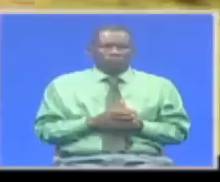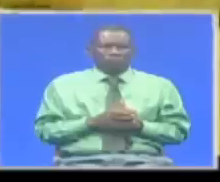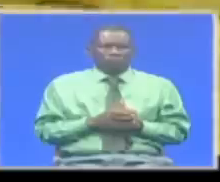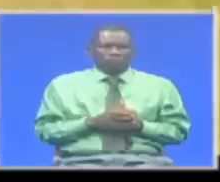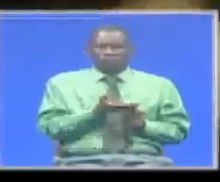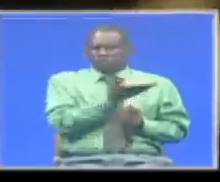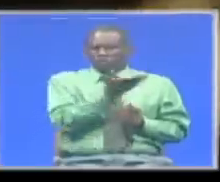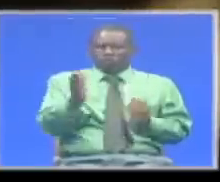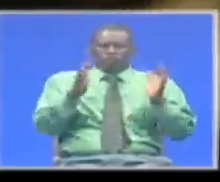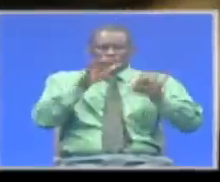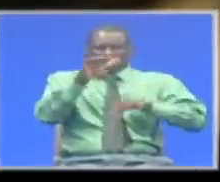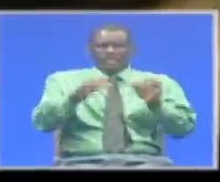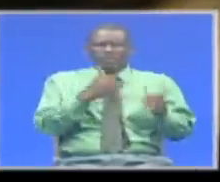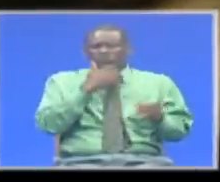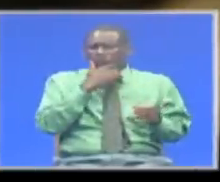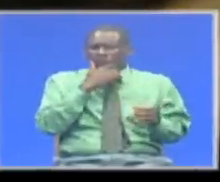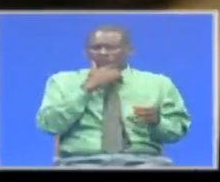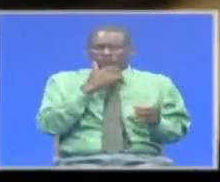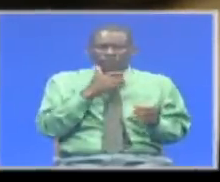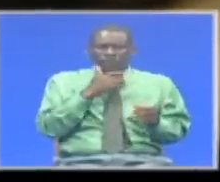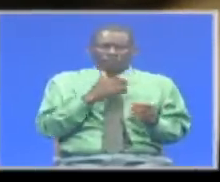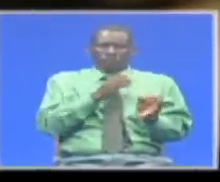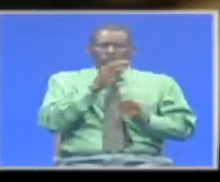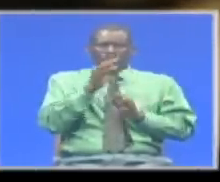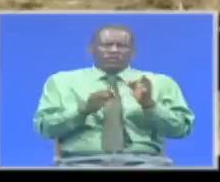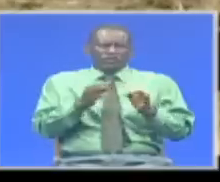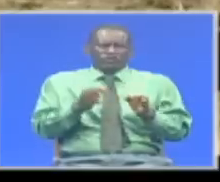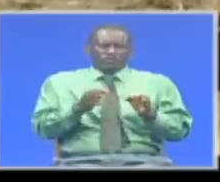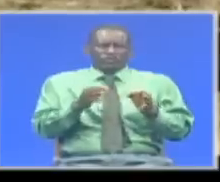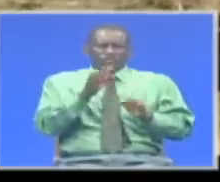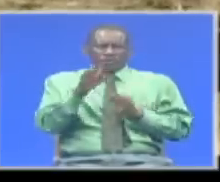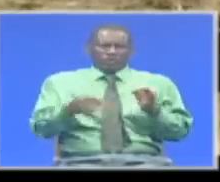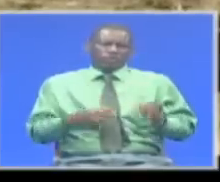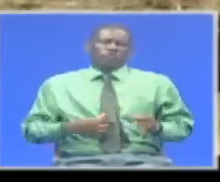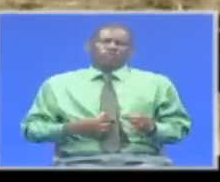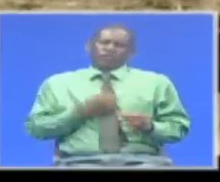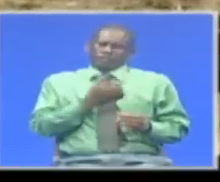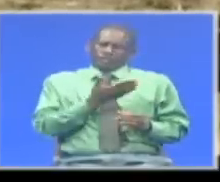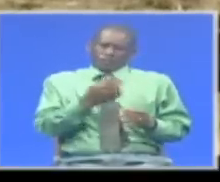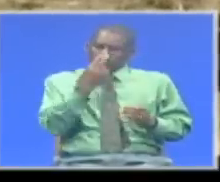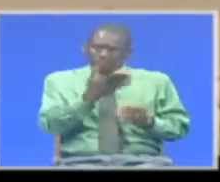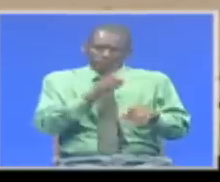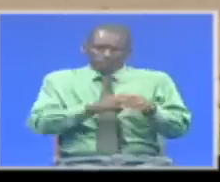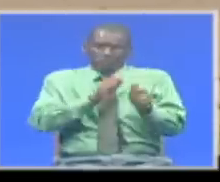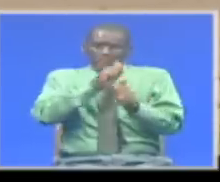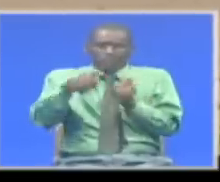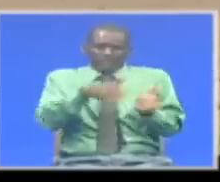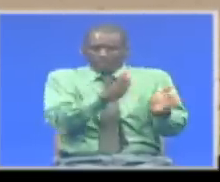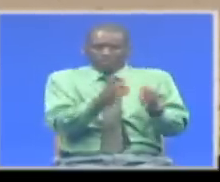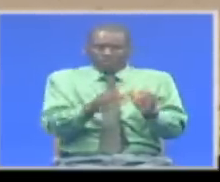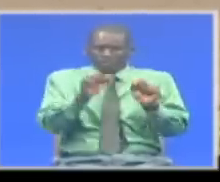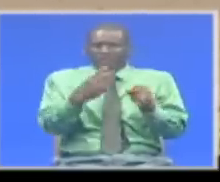Hawa nyama ni wa ajabu sana. Kama ujaenda pia kuweza kutembelea wakati wanavuka, ukiona kweli watu wanashinda siku